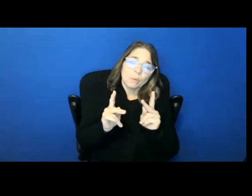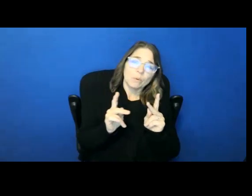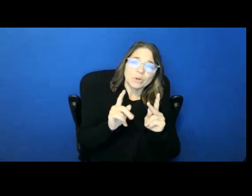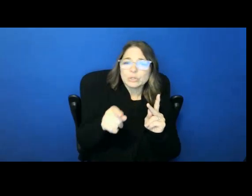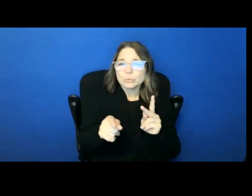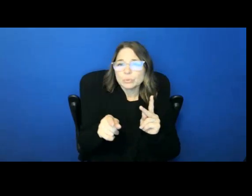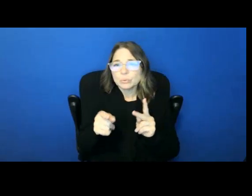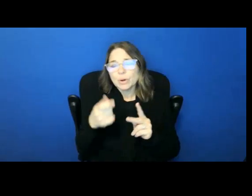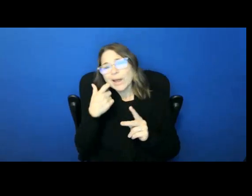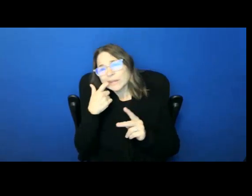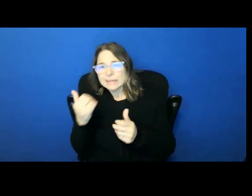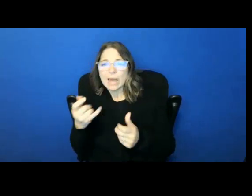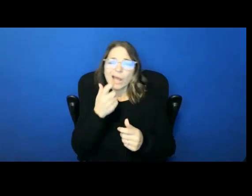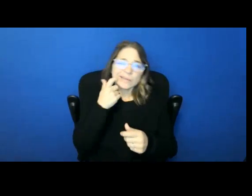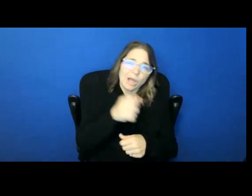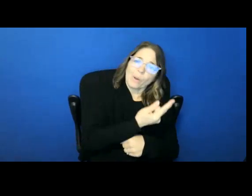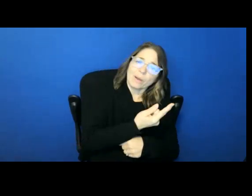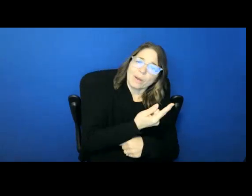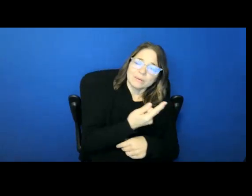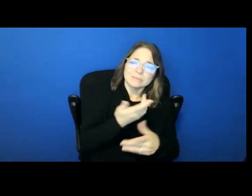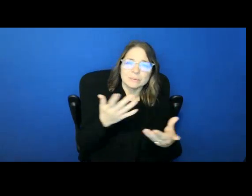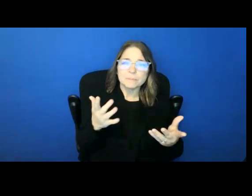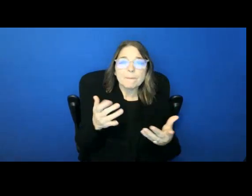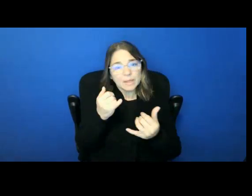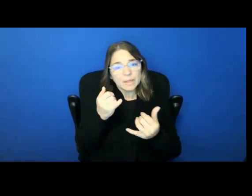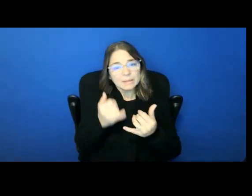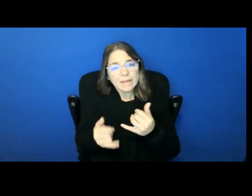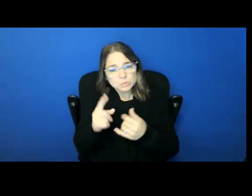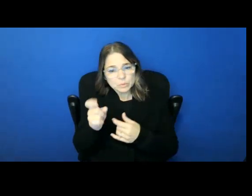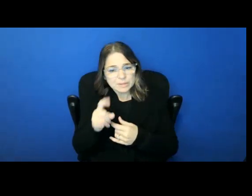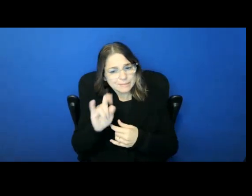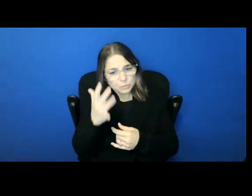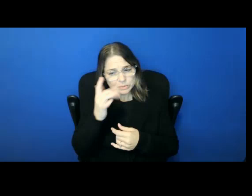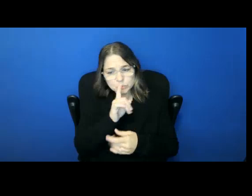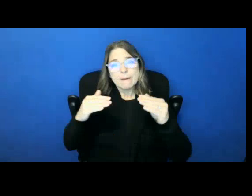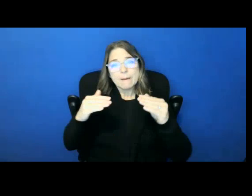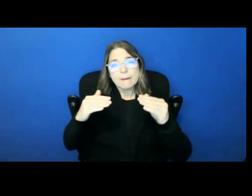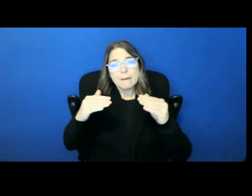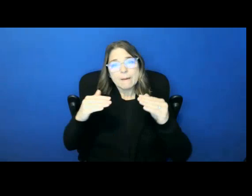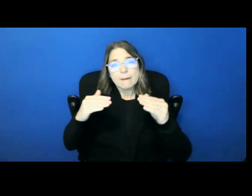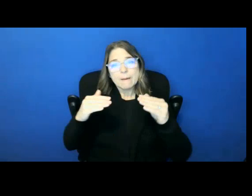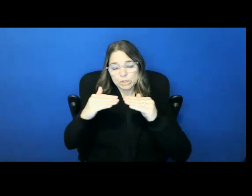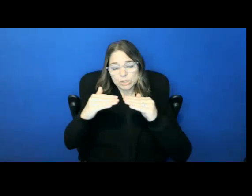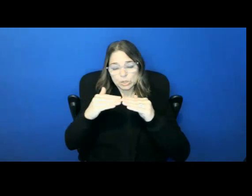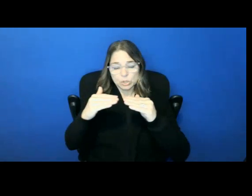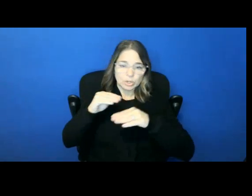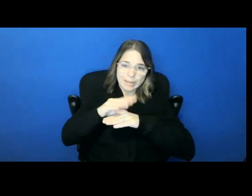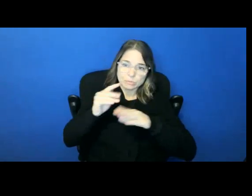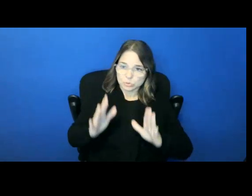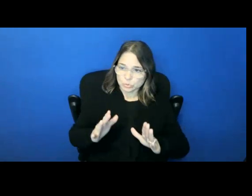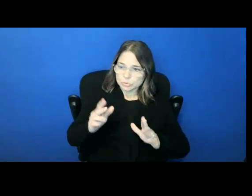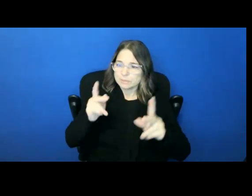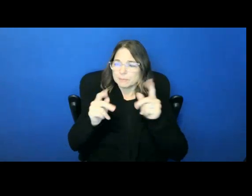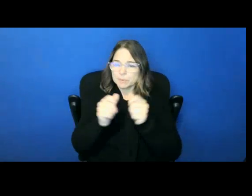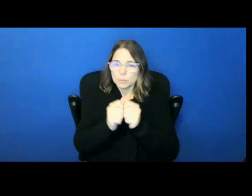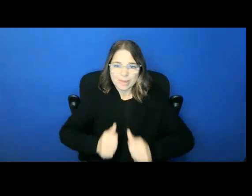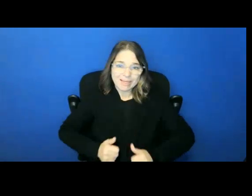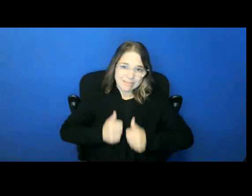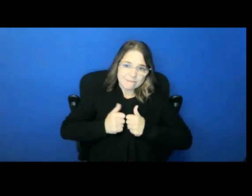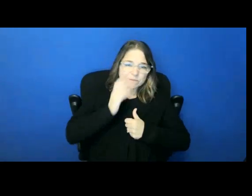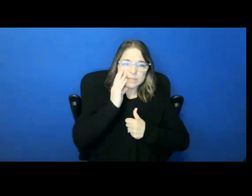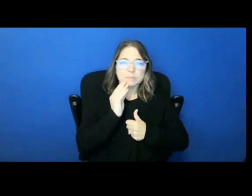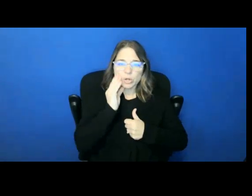having the understanding. So going back to your last question, that's why it's so important when peer counselors and people with lived experience